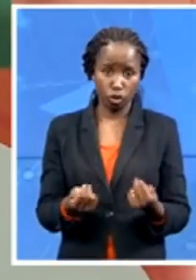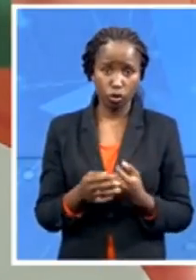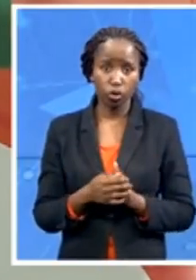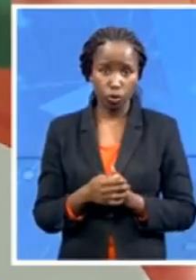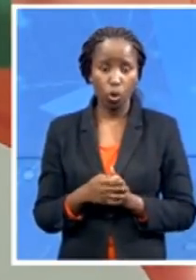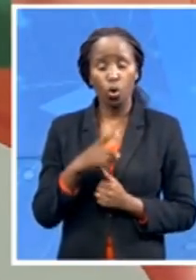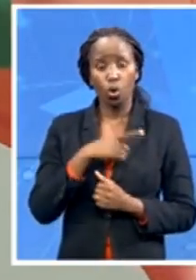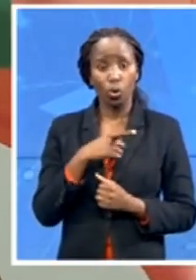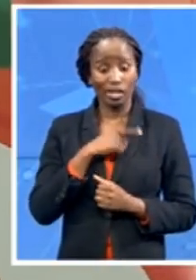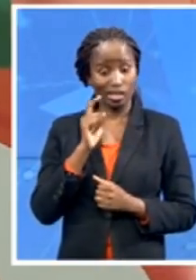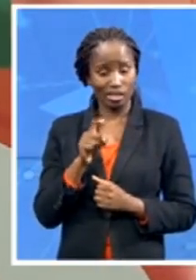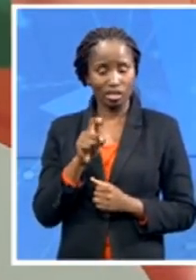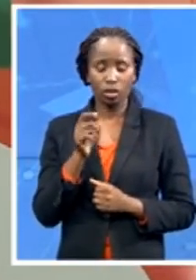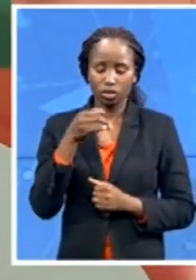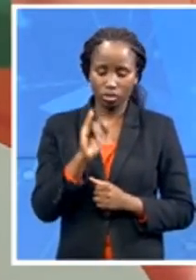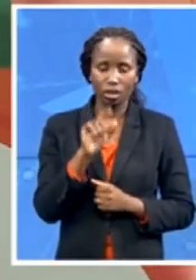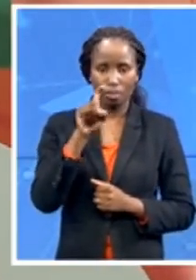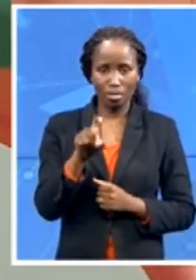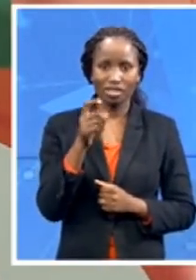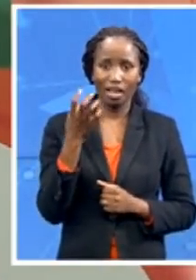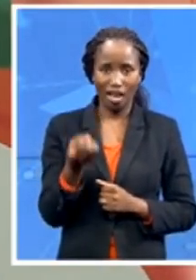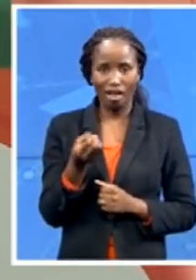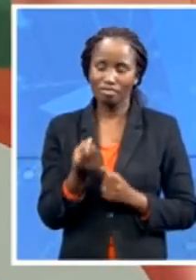teething problems and is not